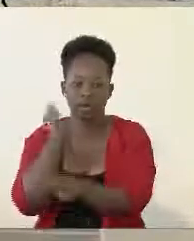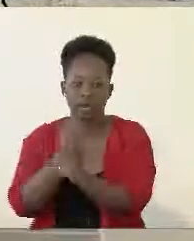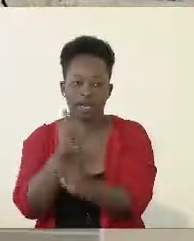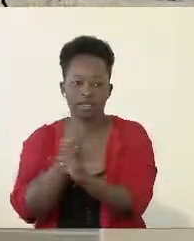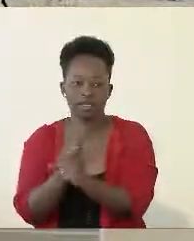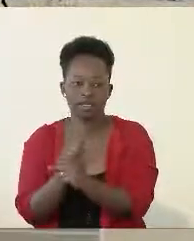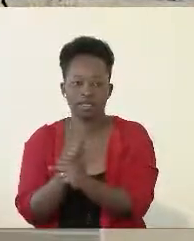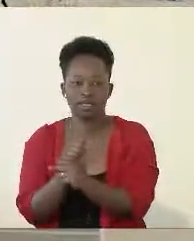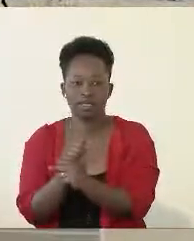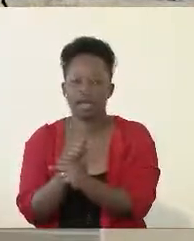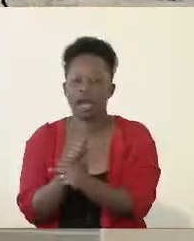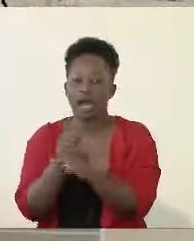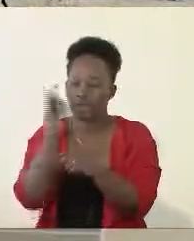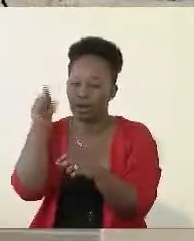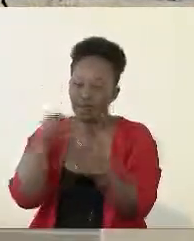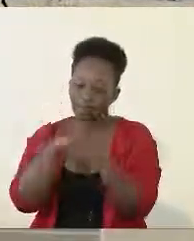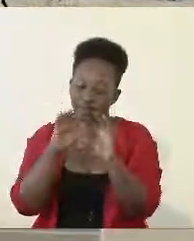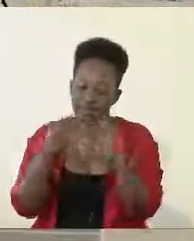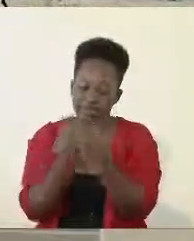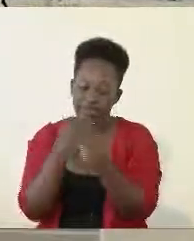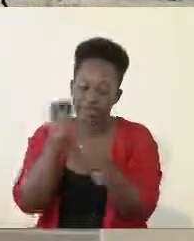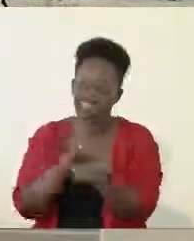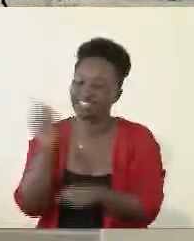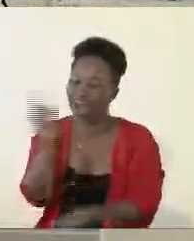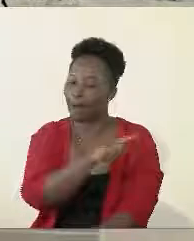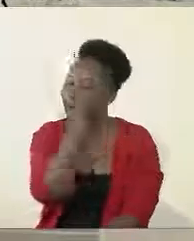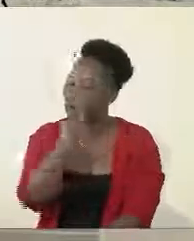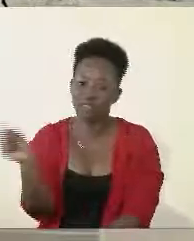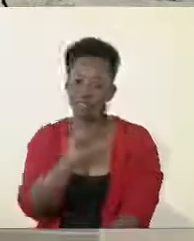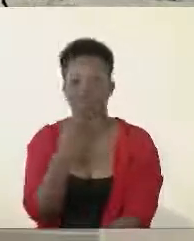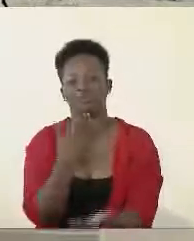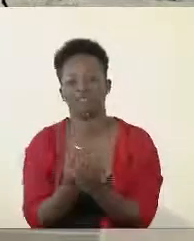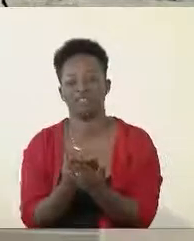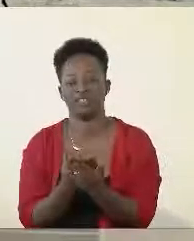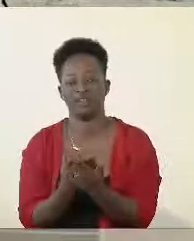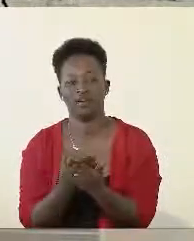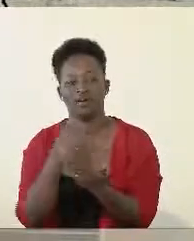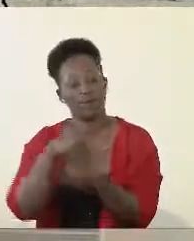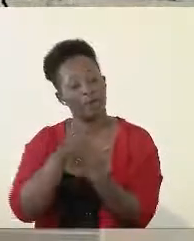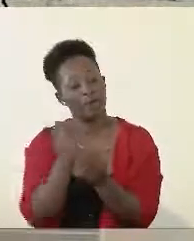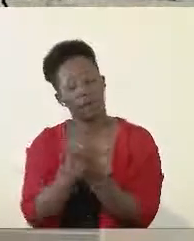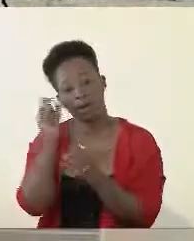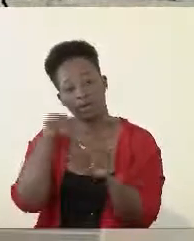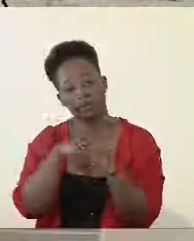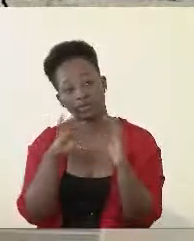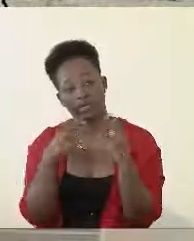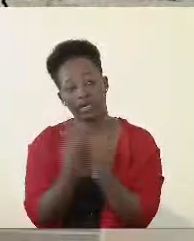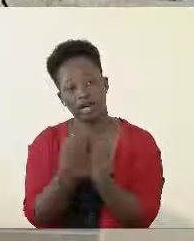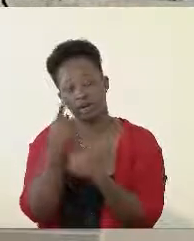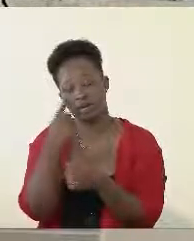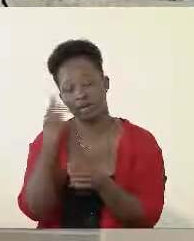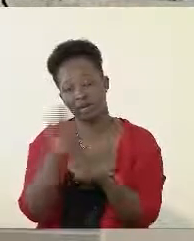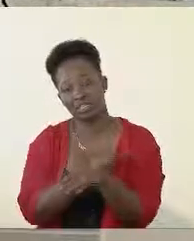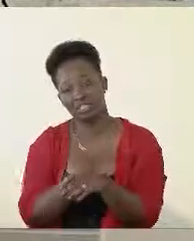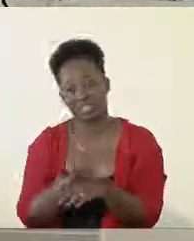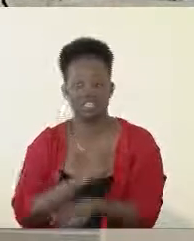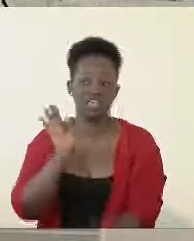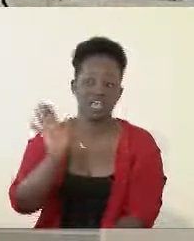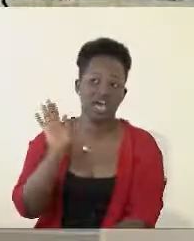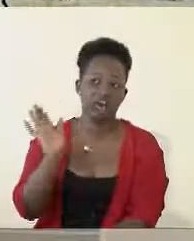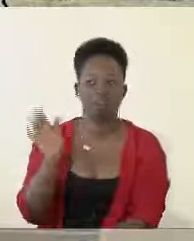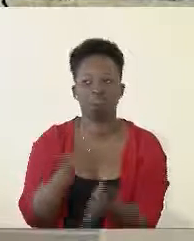Lack of proper record. This is a managerial mistake. Then maybe his business, there was many